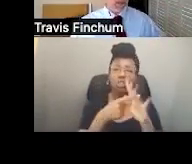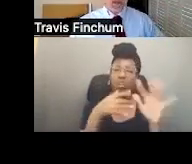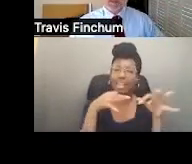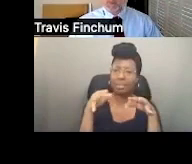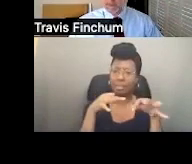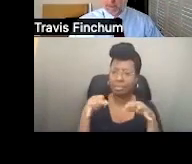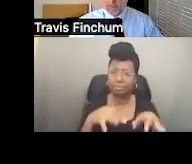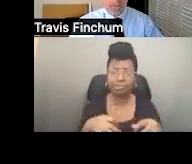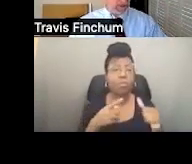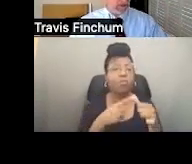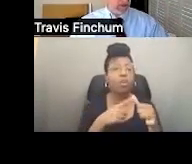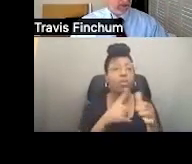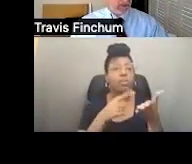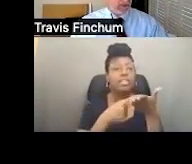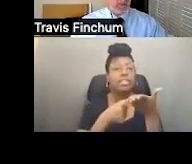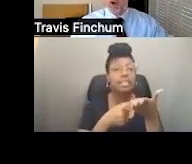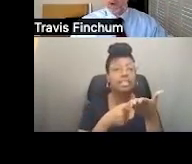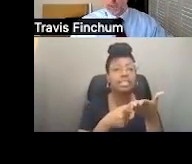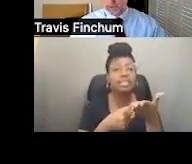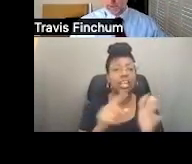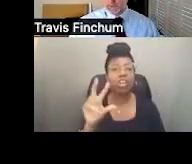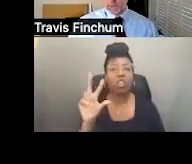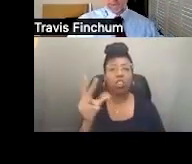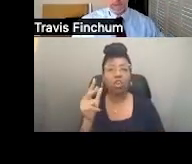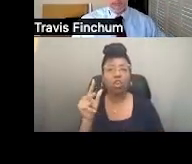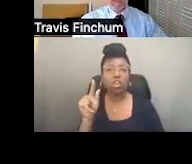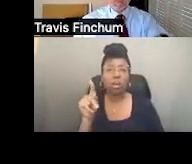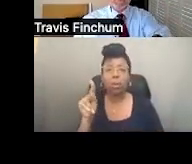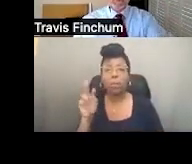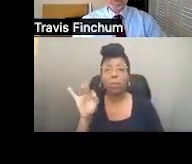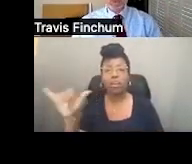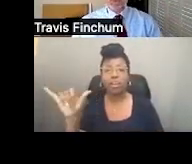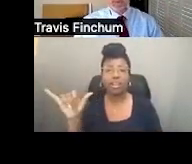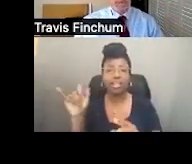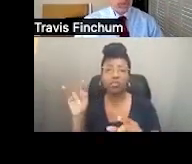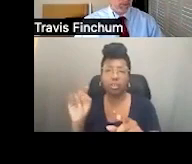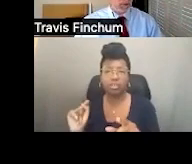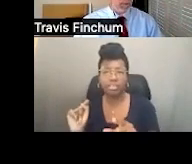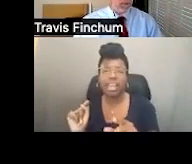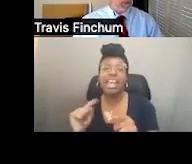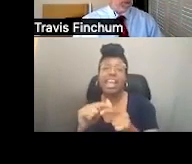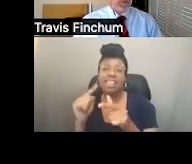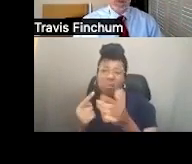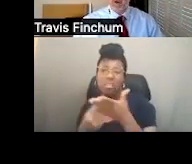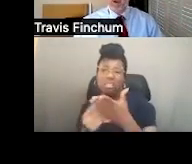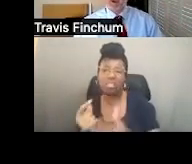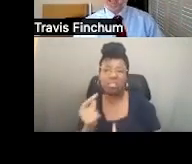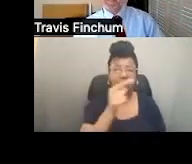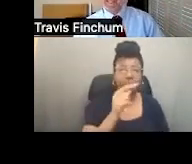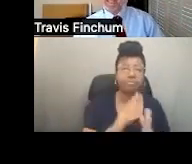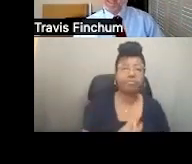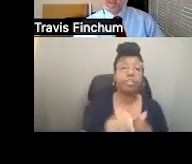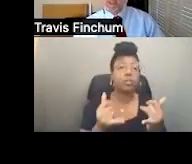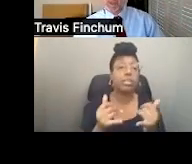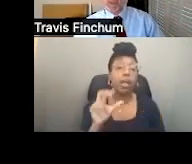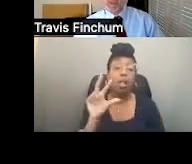talk about the ones that are over here in the third party trusts, and then we'll finish up with the first party. So third party are kind